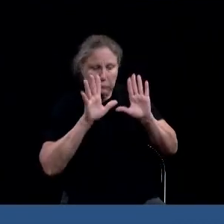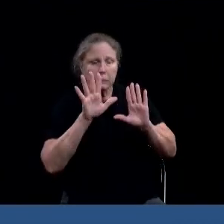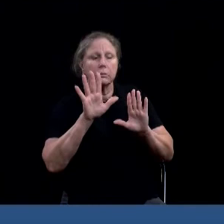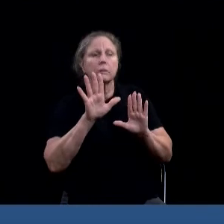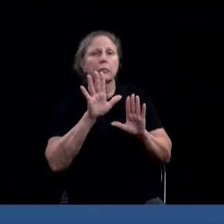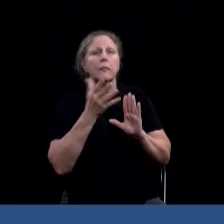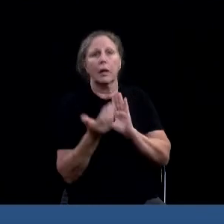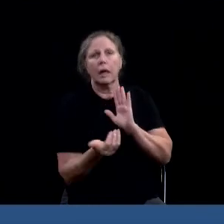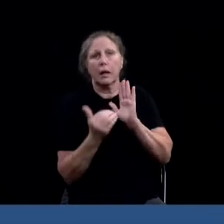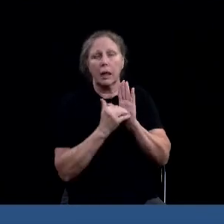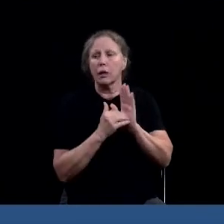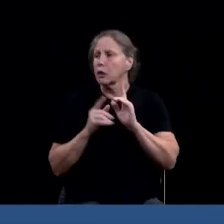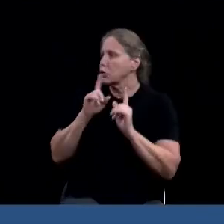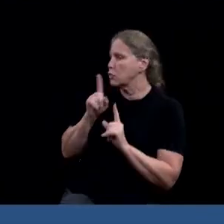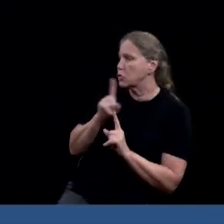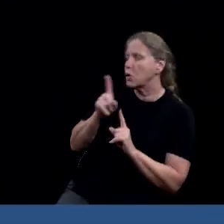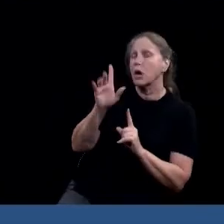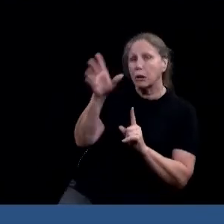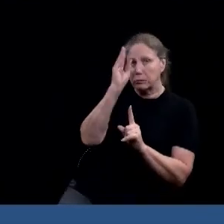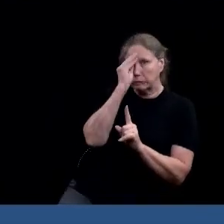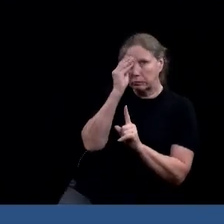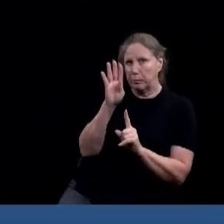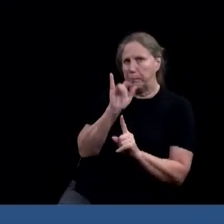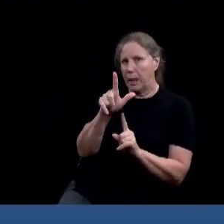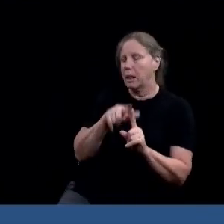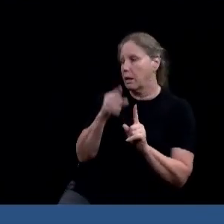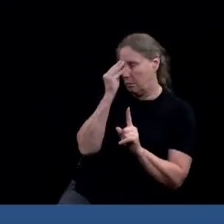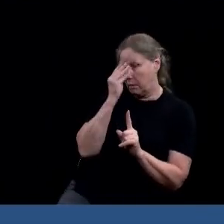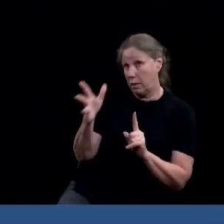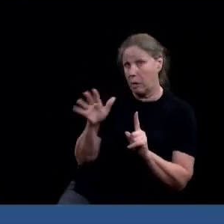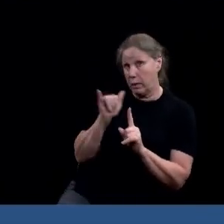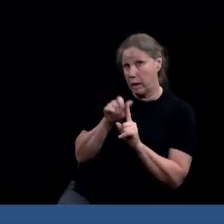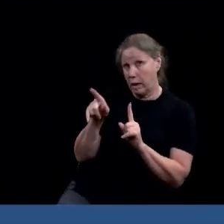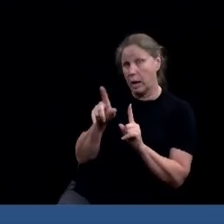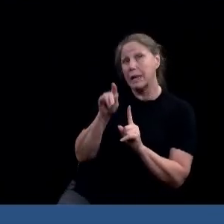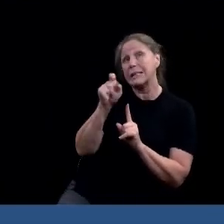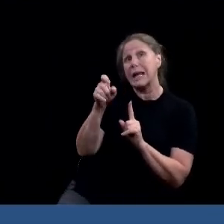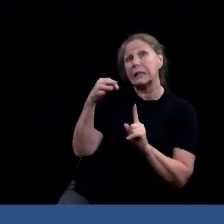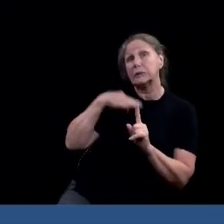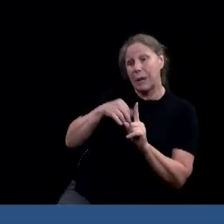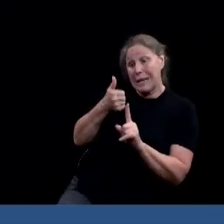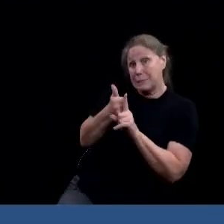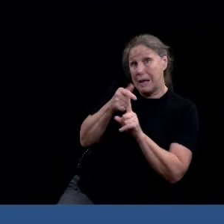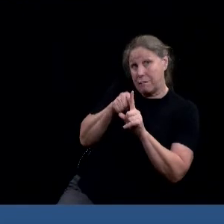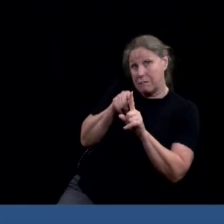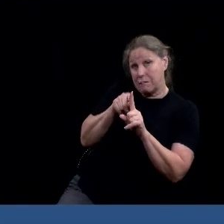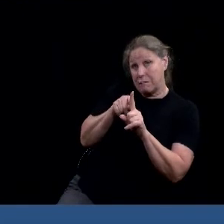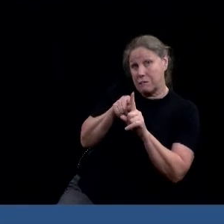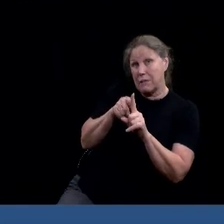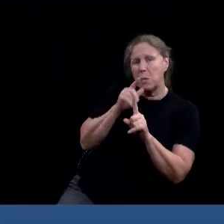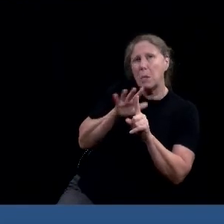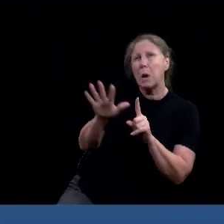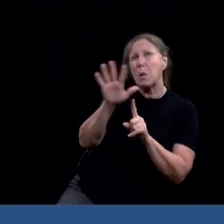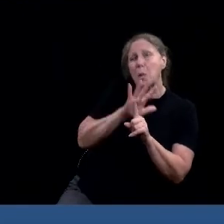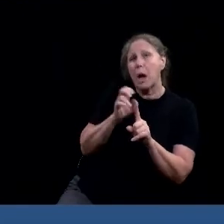the tax credits themselves will be about $12.5 million of the stack.